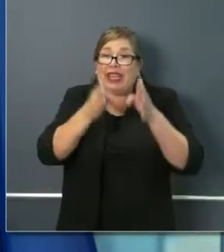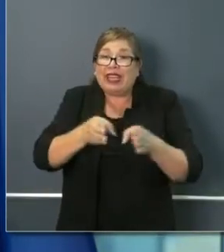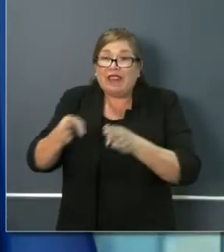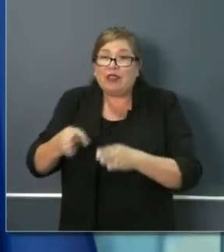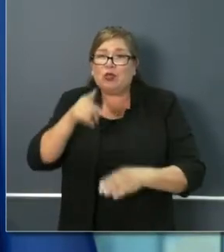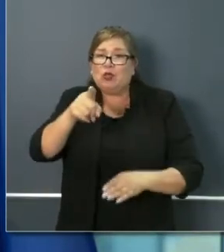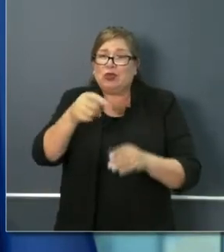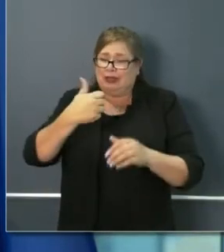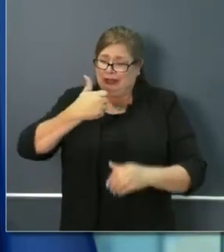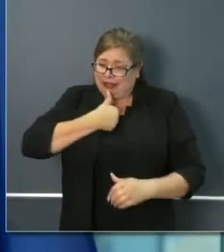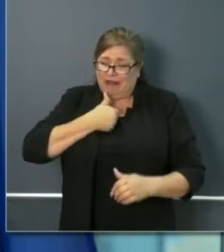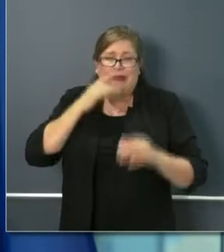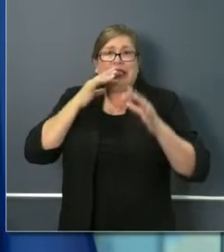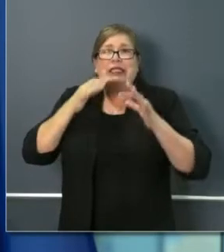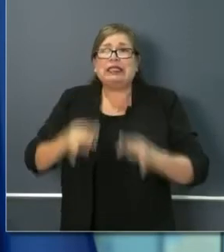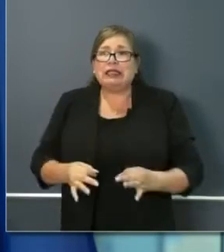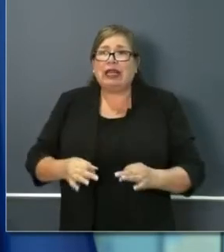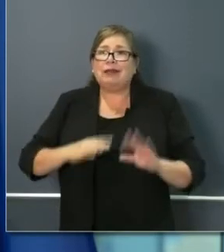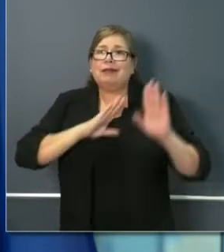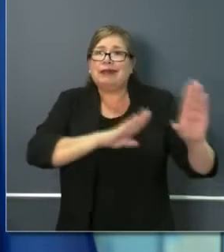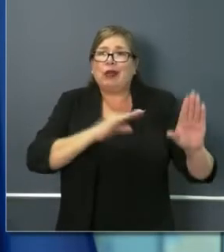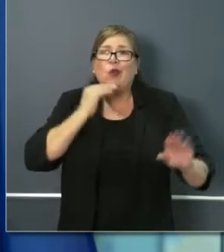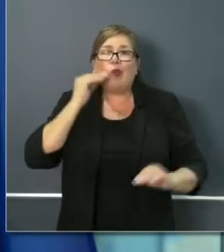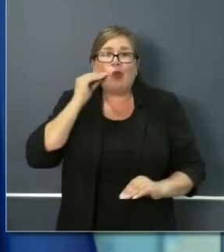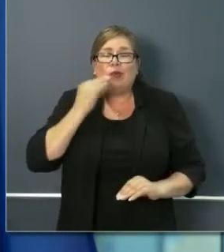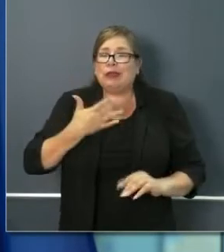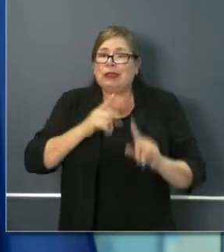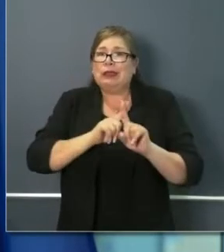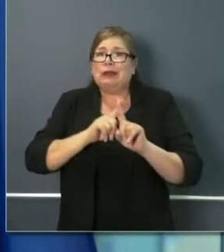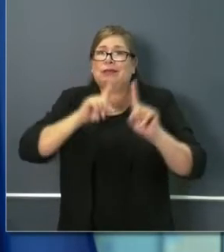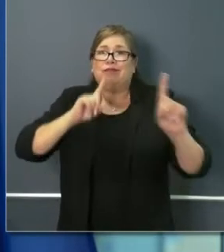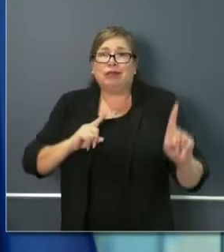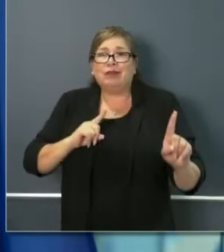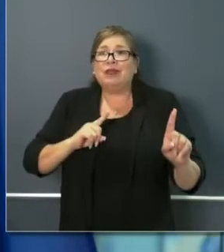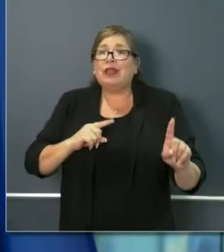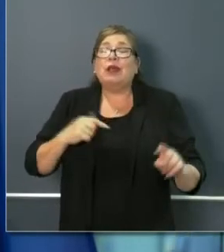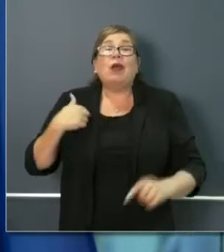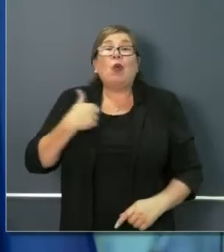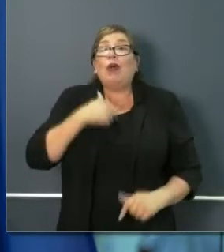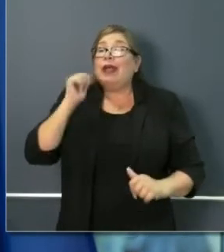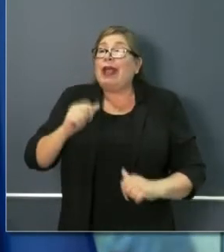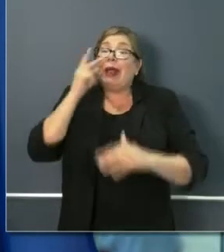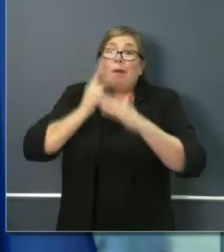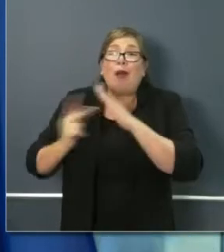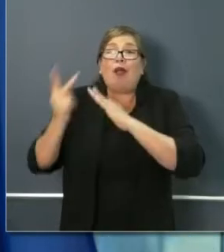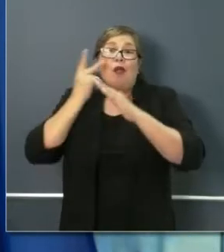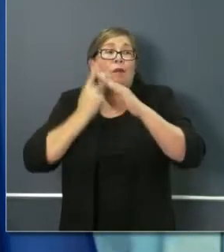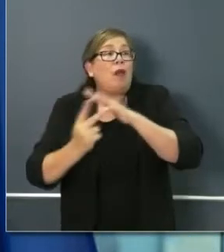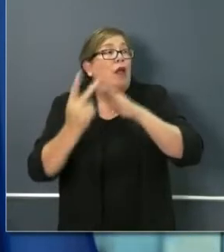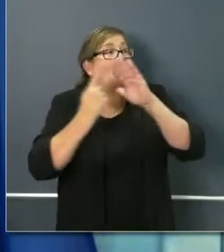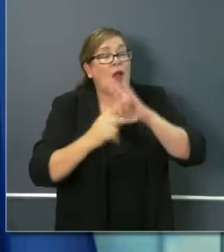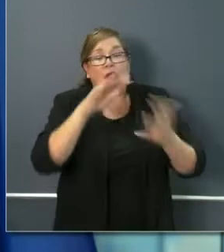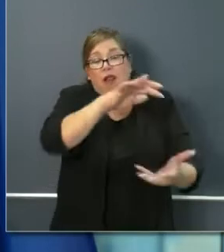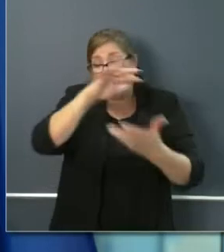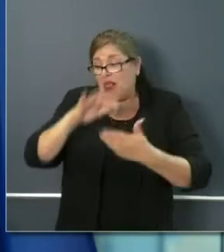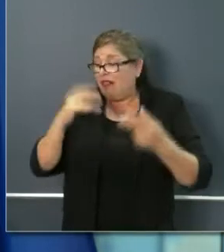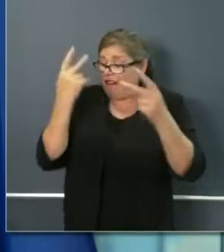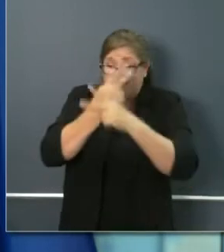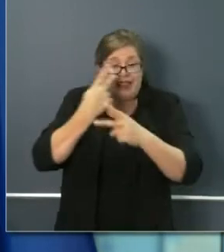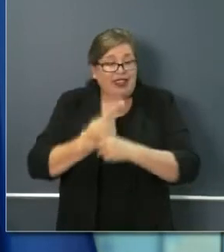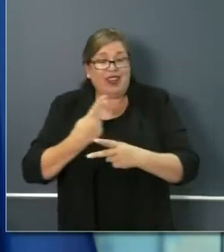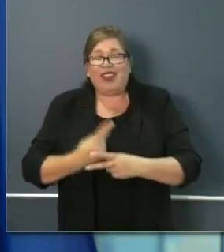decisions. And modeling means nothing if individuals don't continue to practice physical distancing,